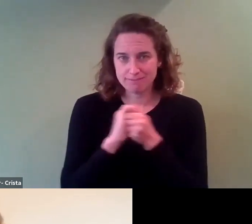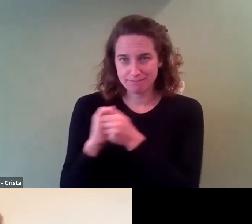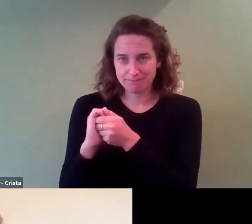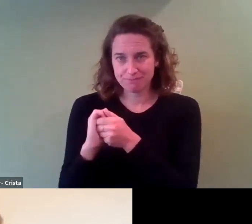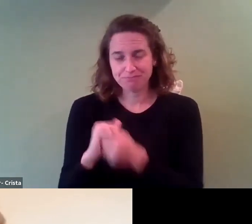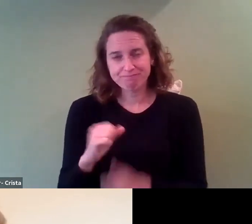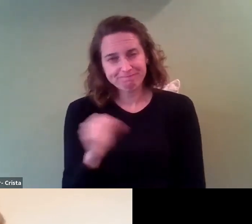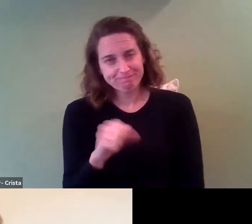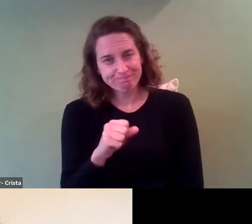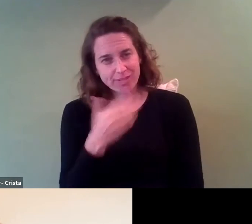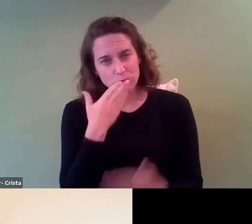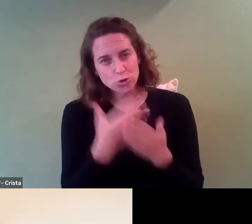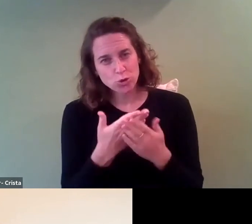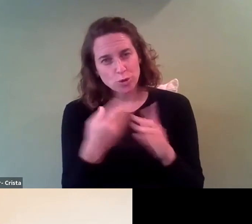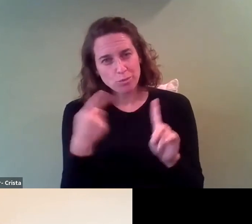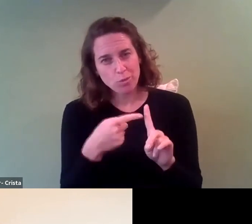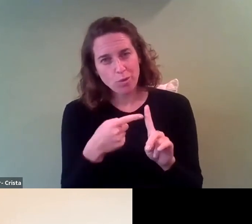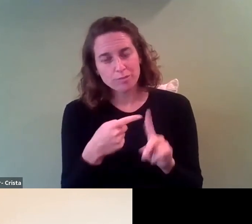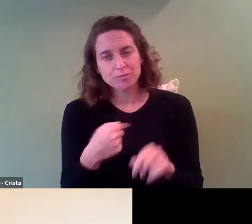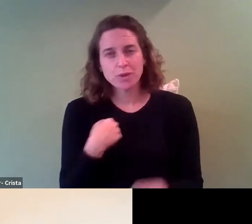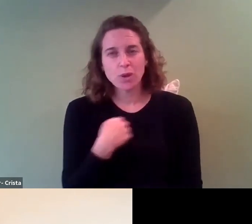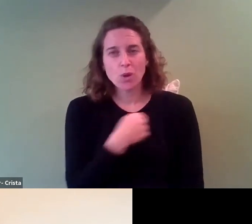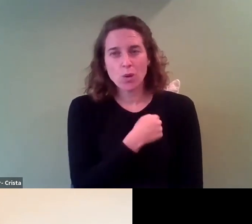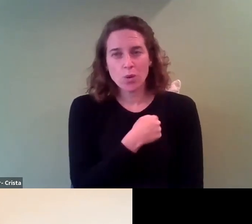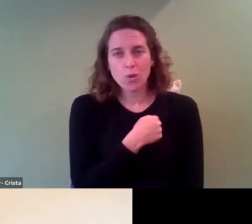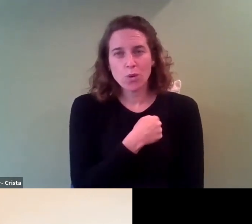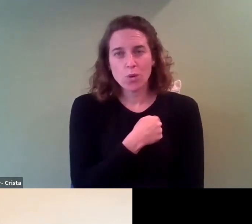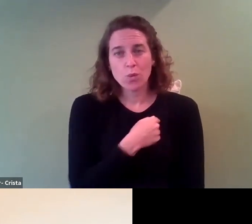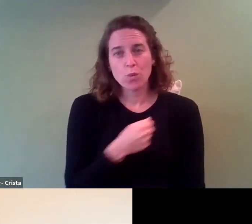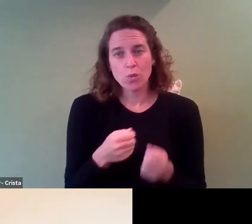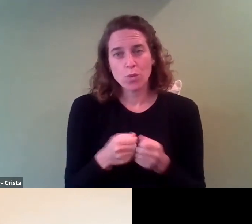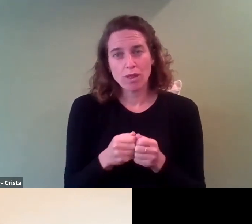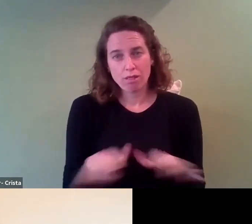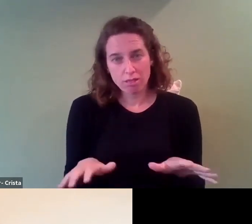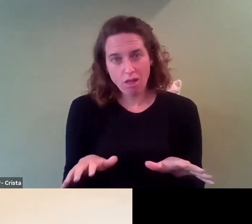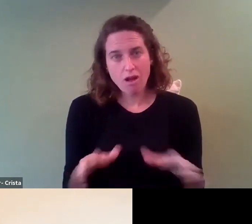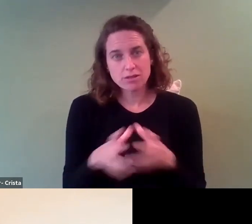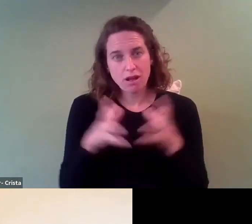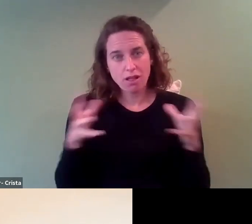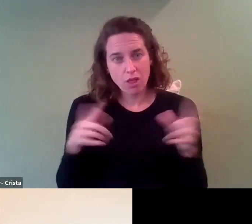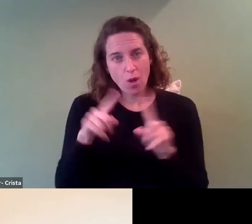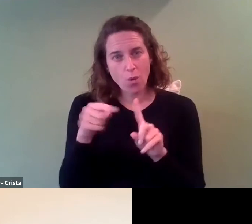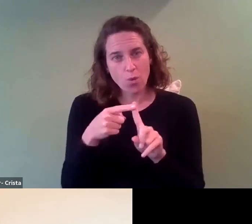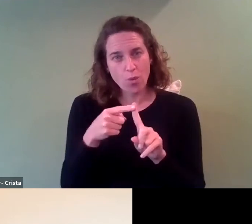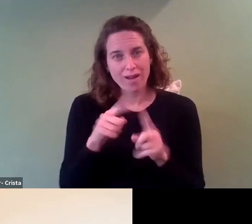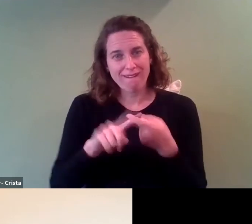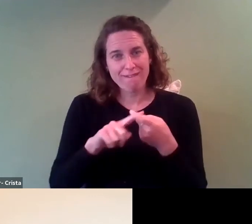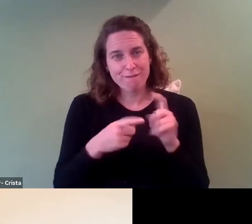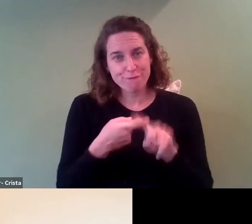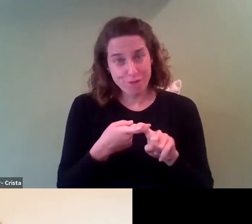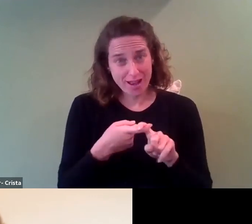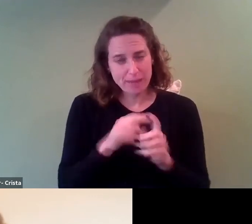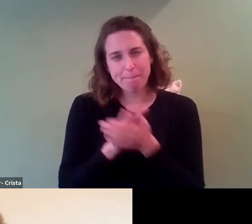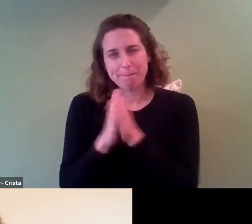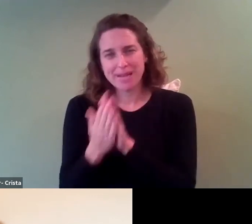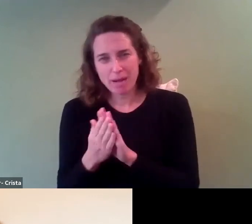to put it. And I love that phrase that we lost a lot when friend became a verb. I'm going to be thinking about that one for a while.